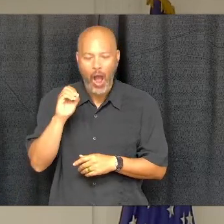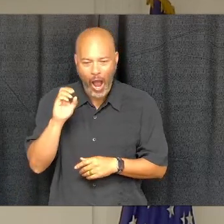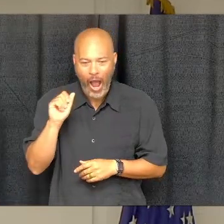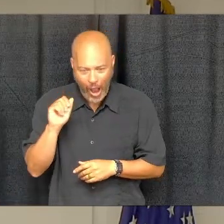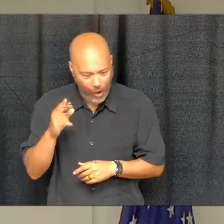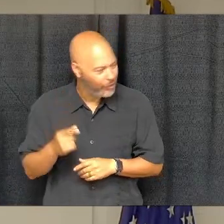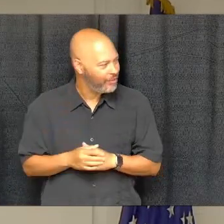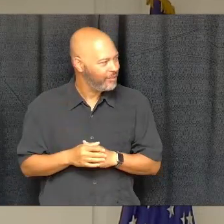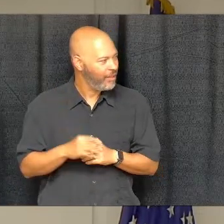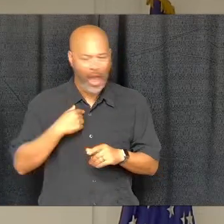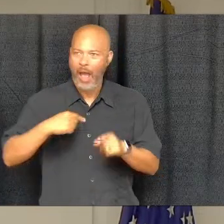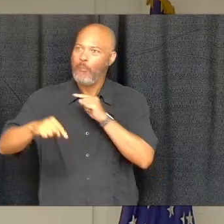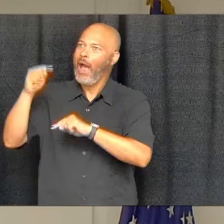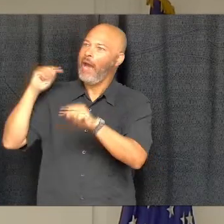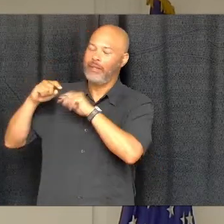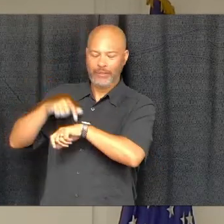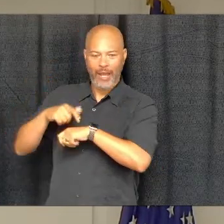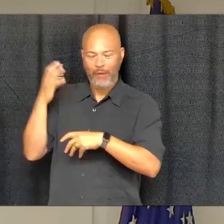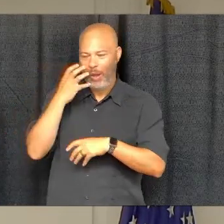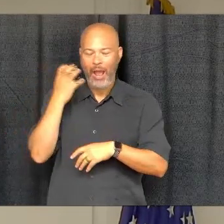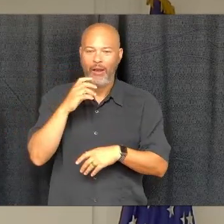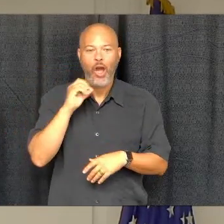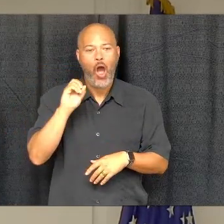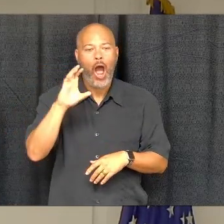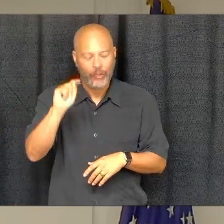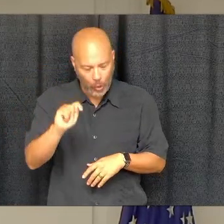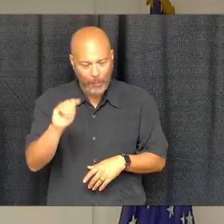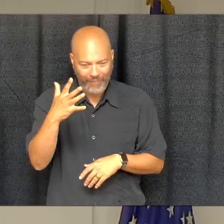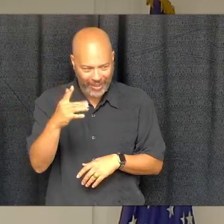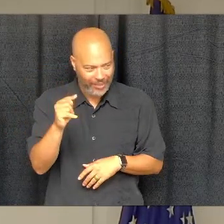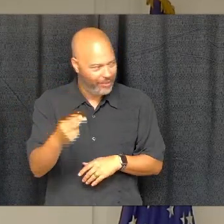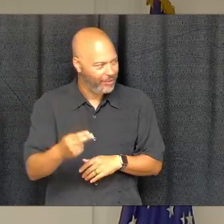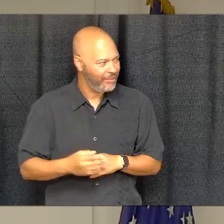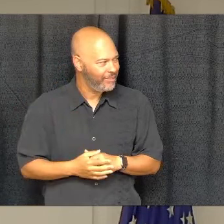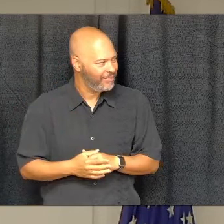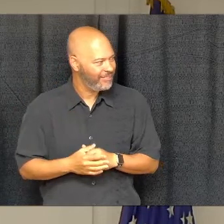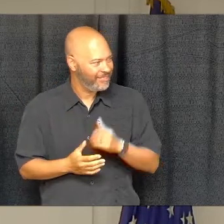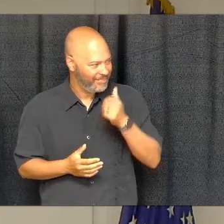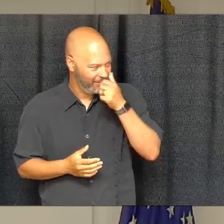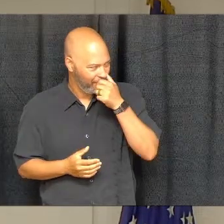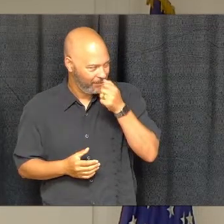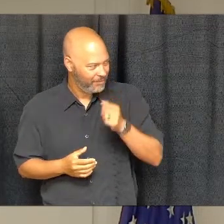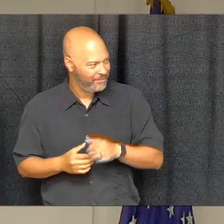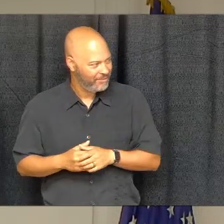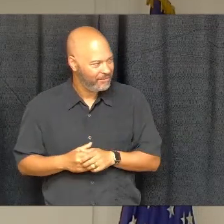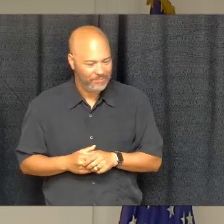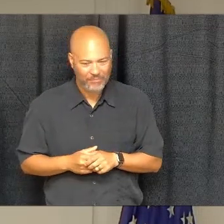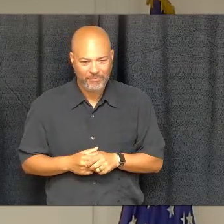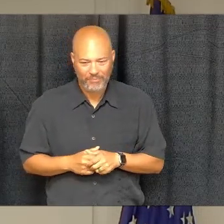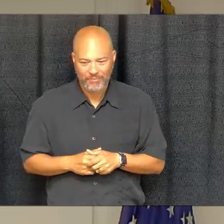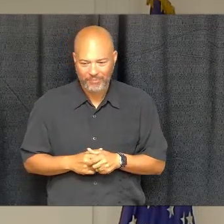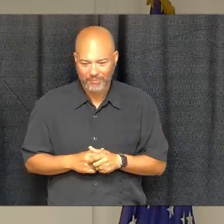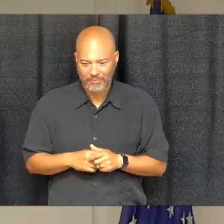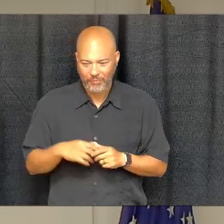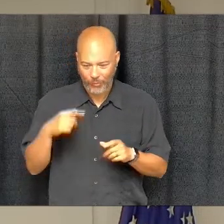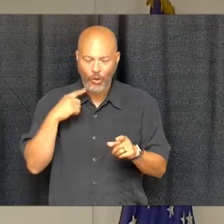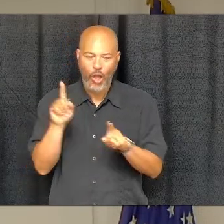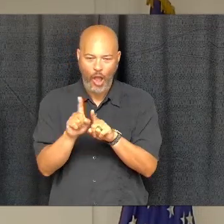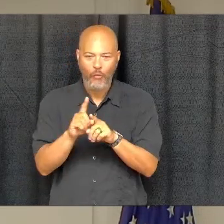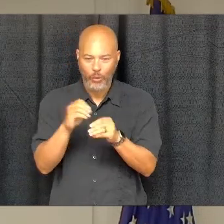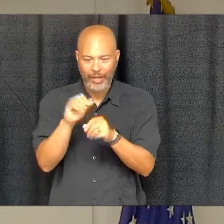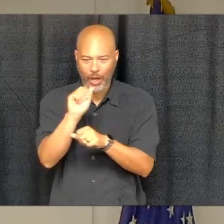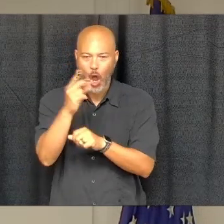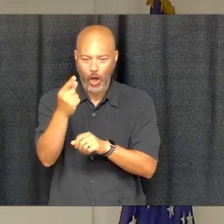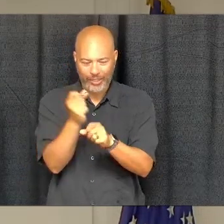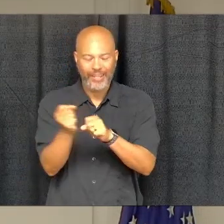Well, I'm going back in time. It'll be Yeah. October the 5th of 2023. She'll also have one in August next year,